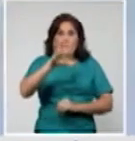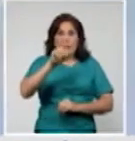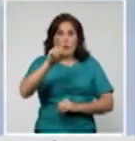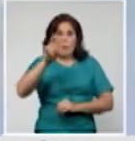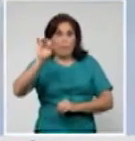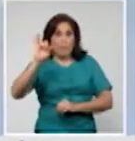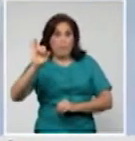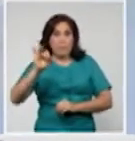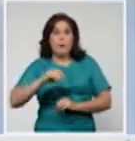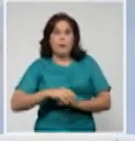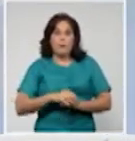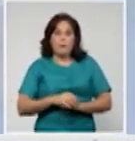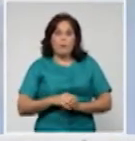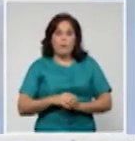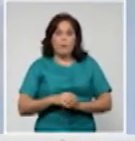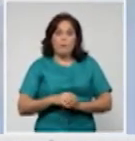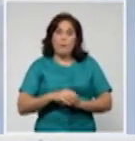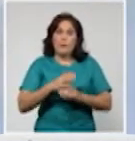the